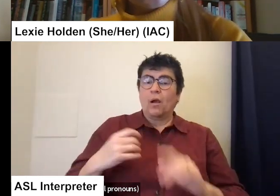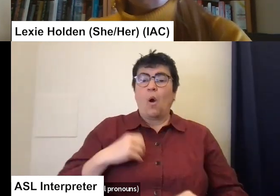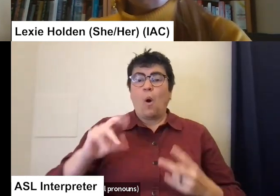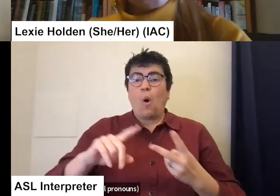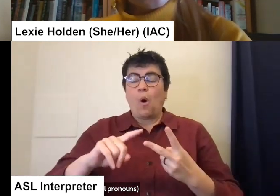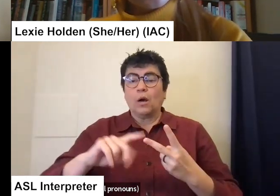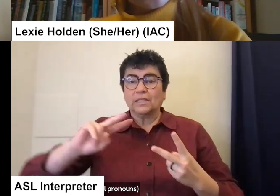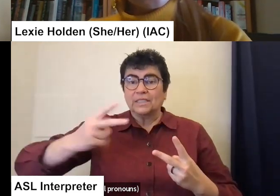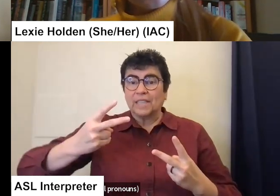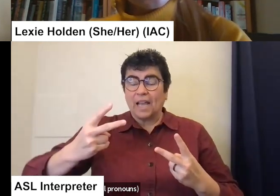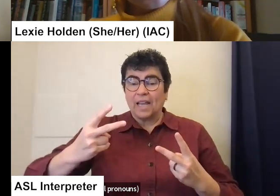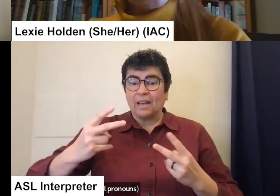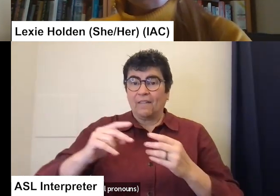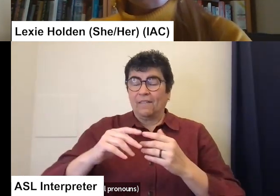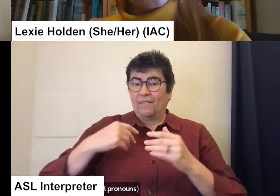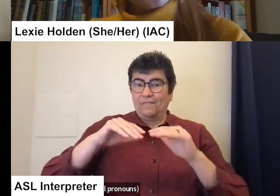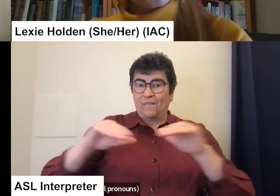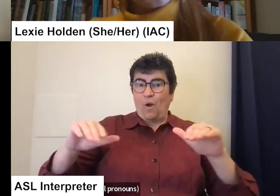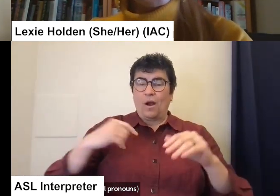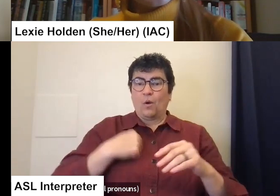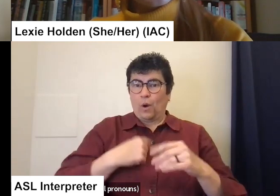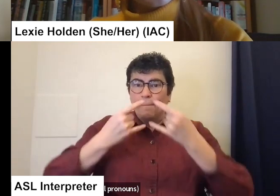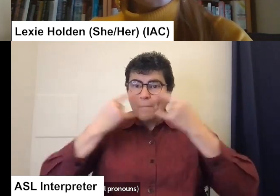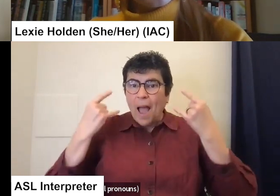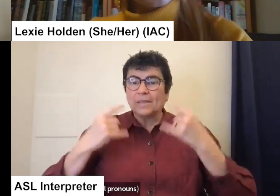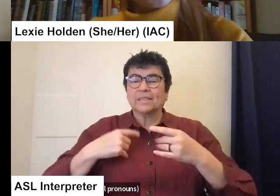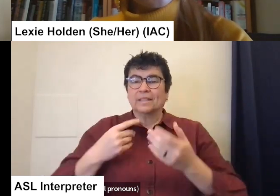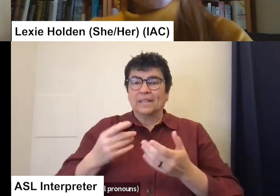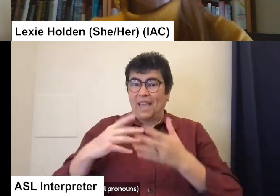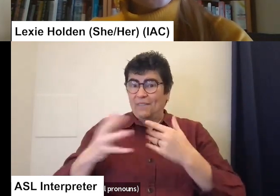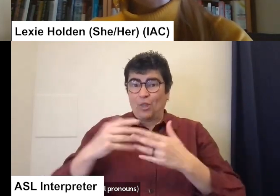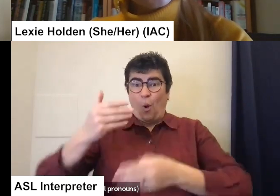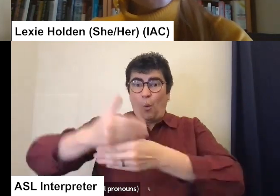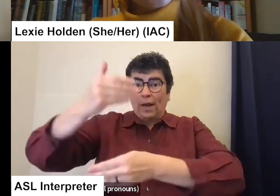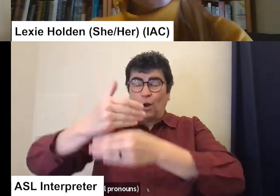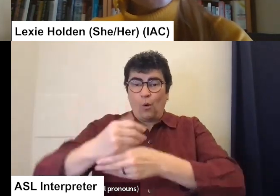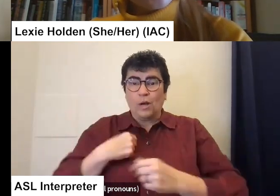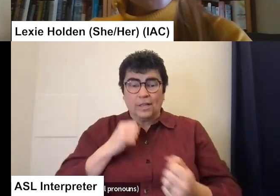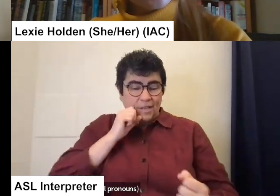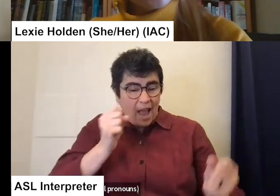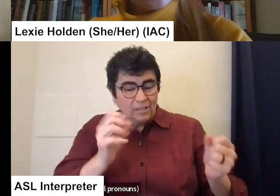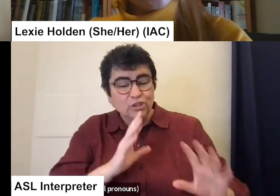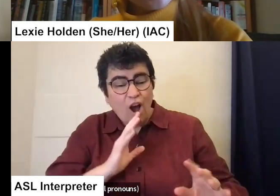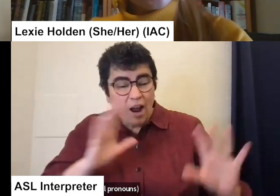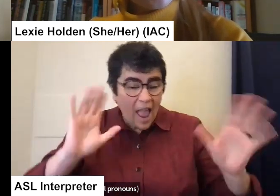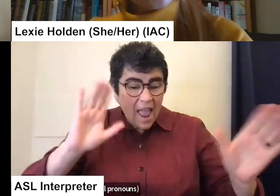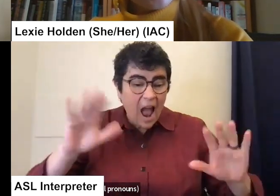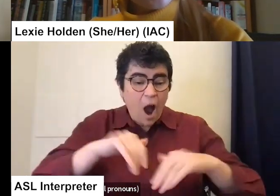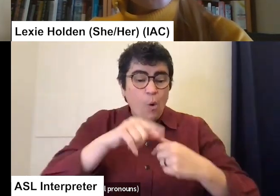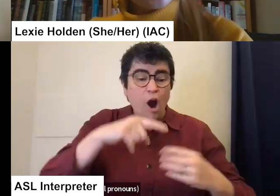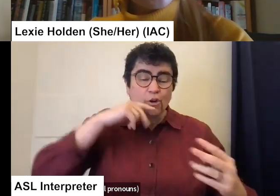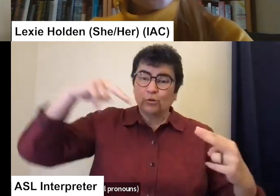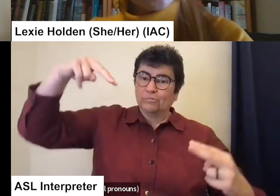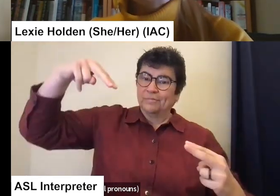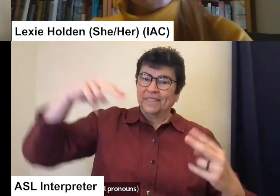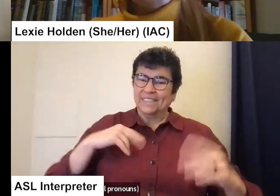up my window at a distance. We're both wearing a mask, even though it's from the window. And we're able to talk and just say, hey, how are you? How was your